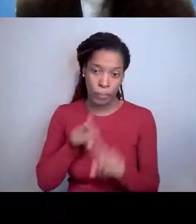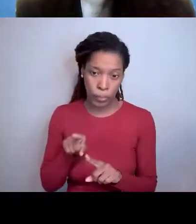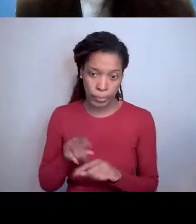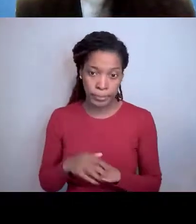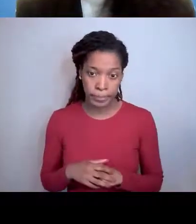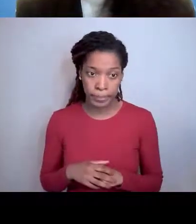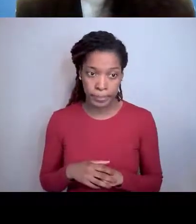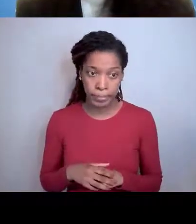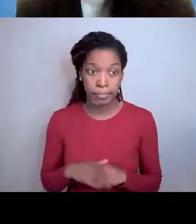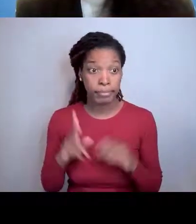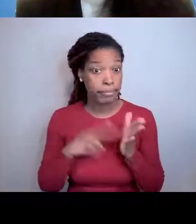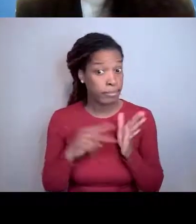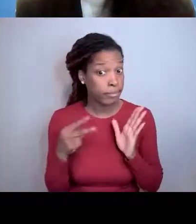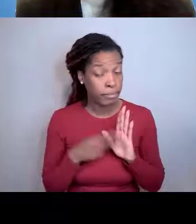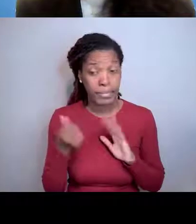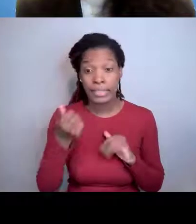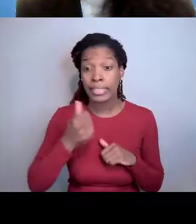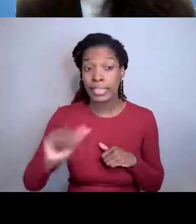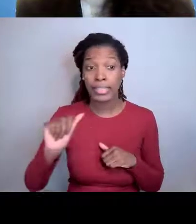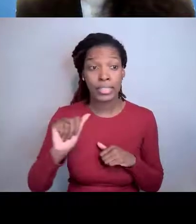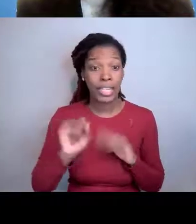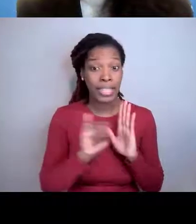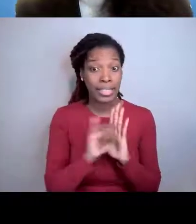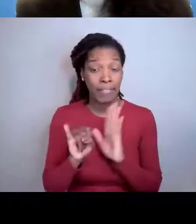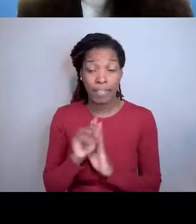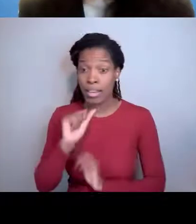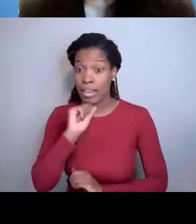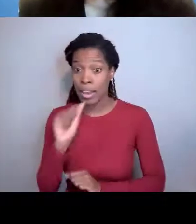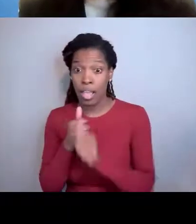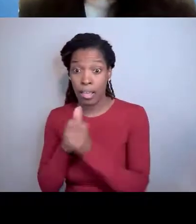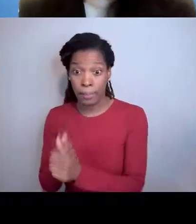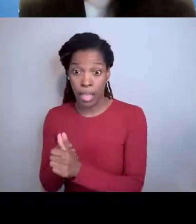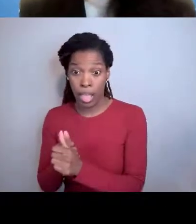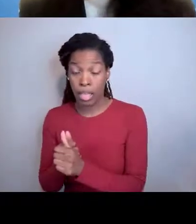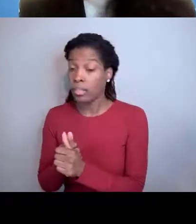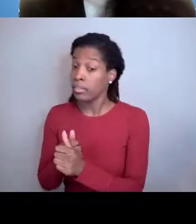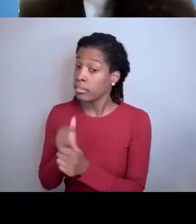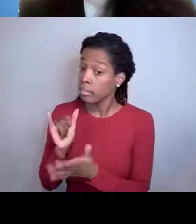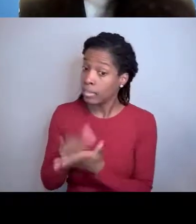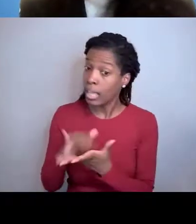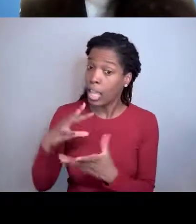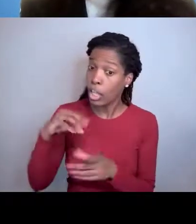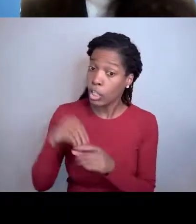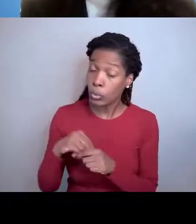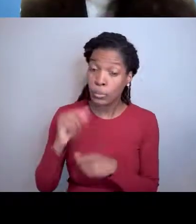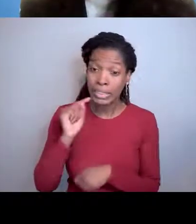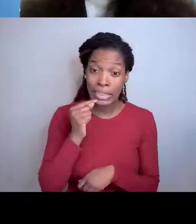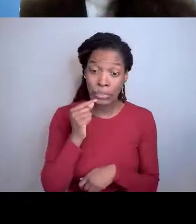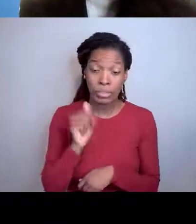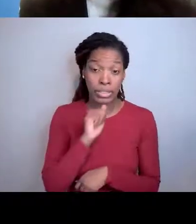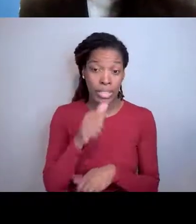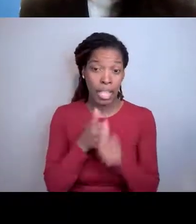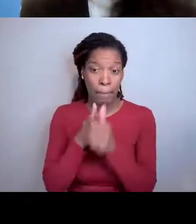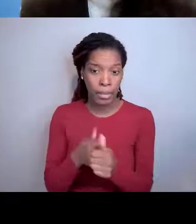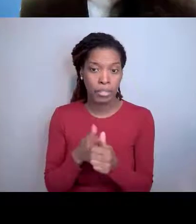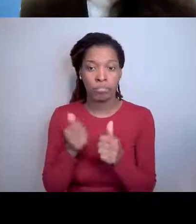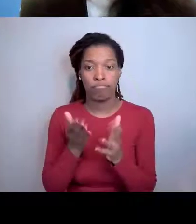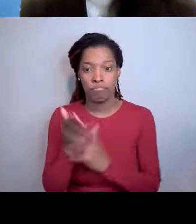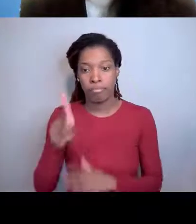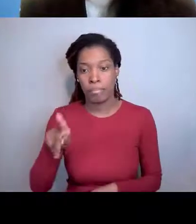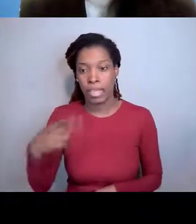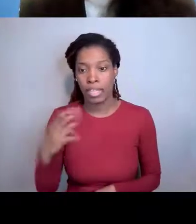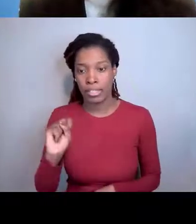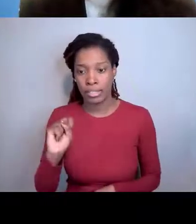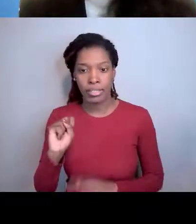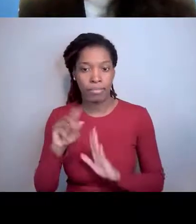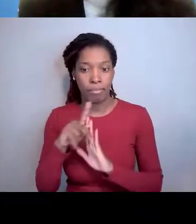therefore, any identified non-compliance, which includes a serious non-compliance from the PHS policy,